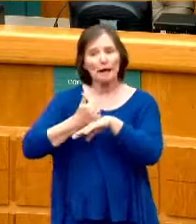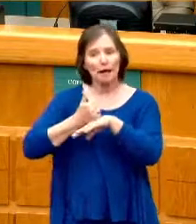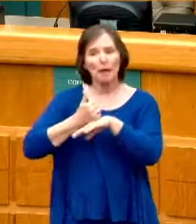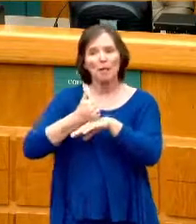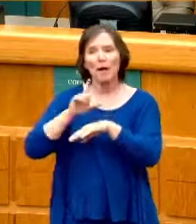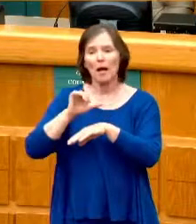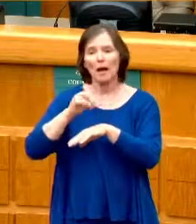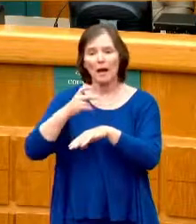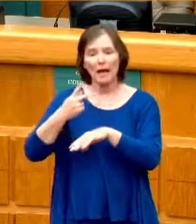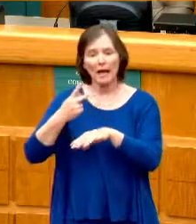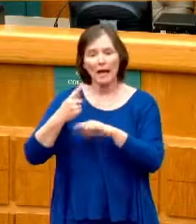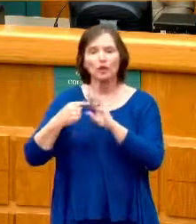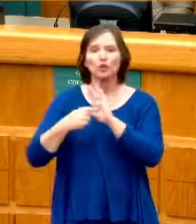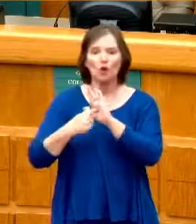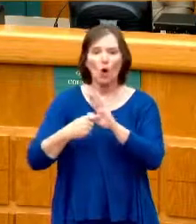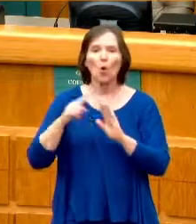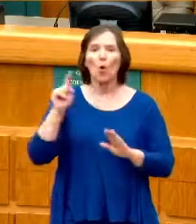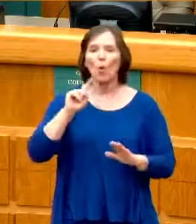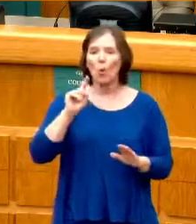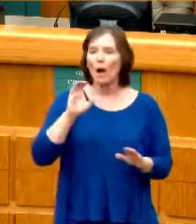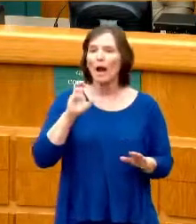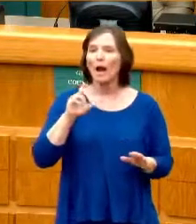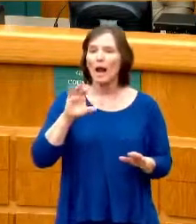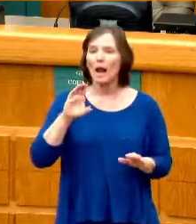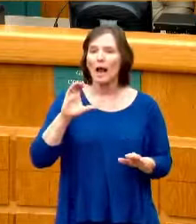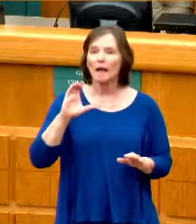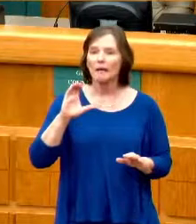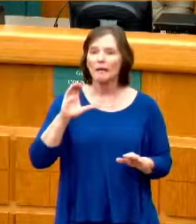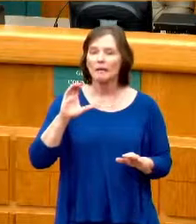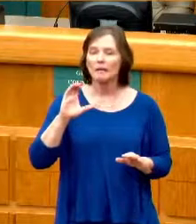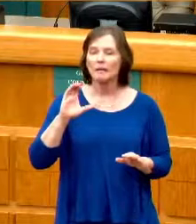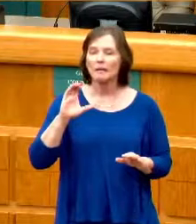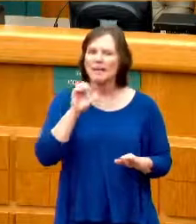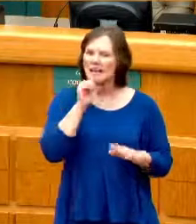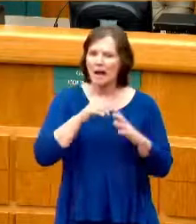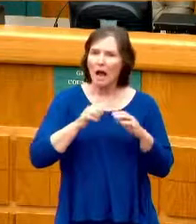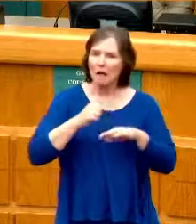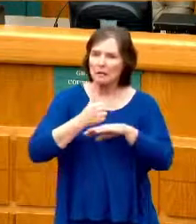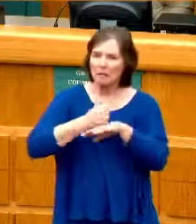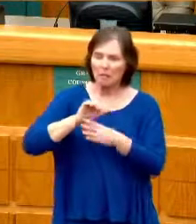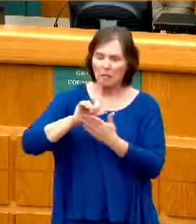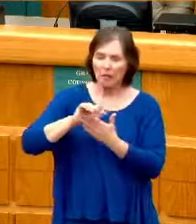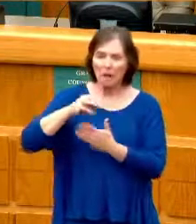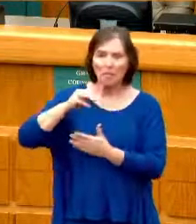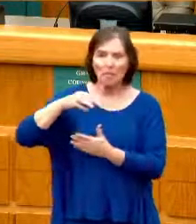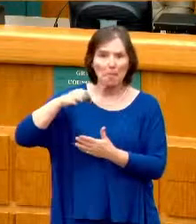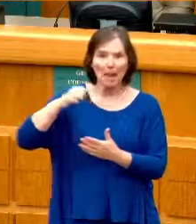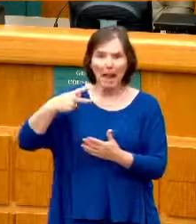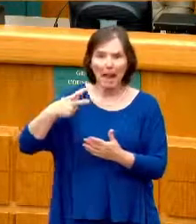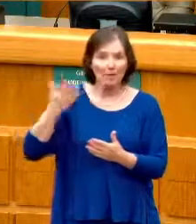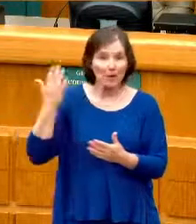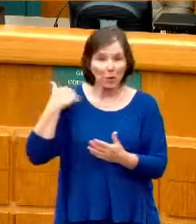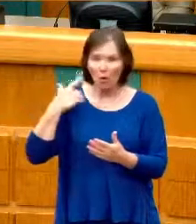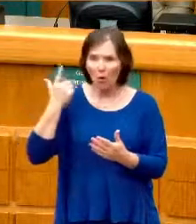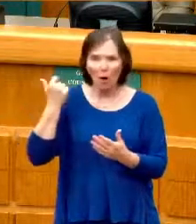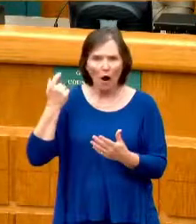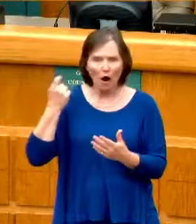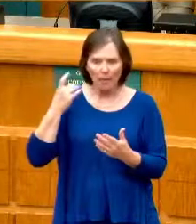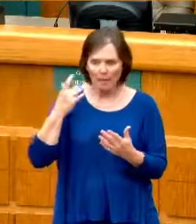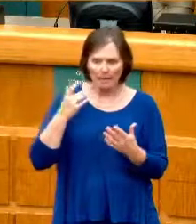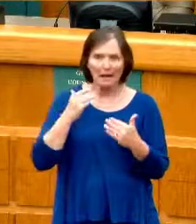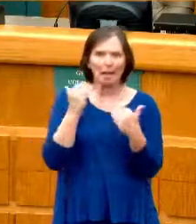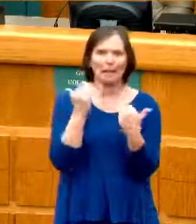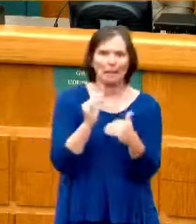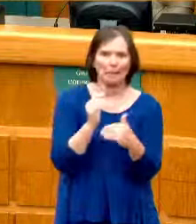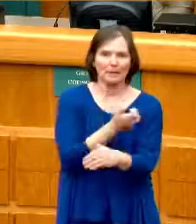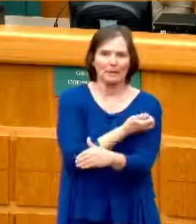are. The reason we didn't have them up before was because we didn't have very much vaccine. Now that we have more vaccine, we can